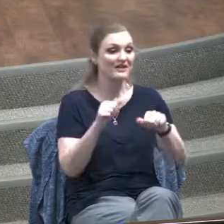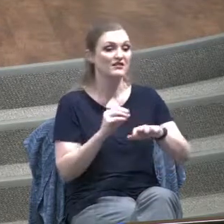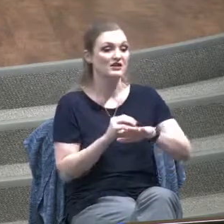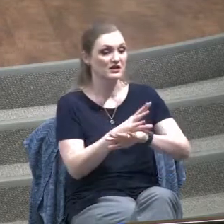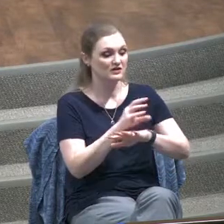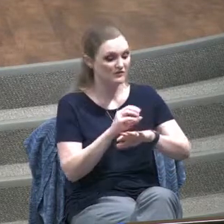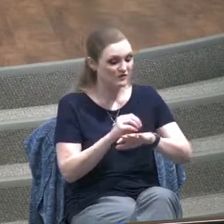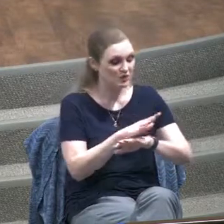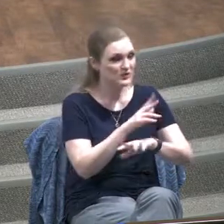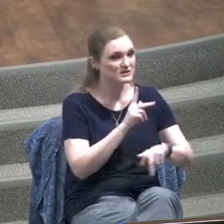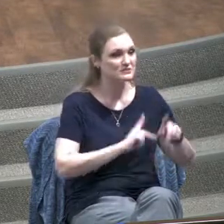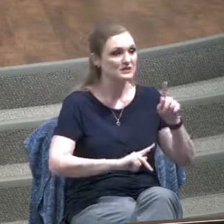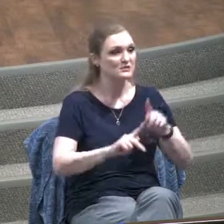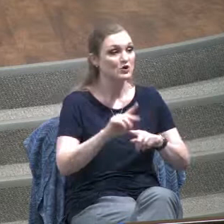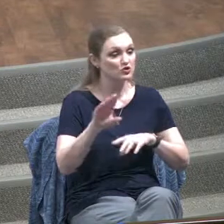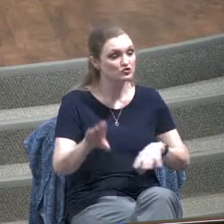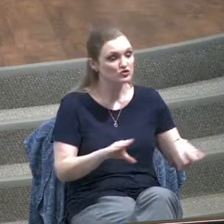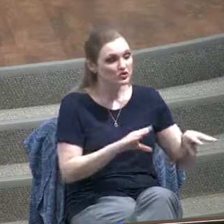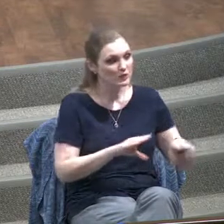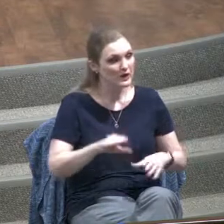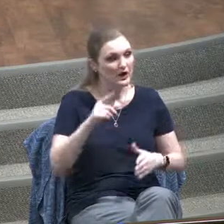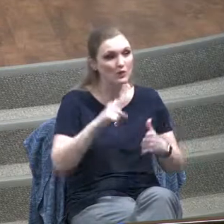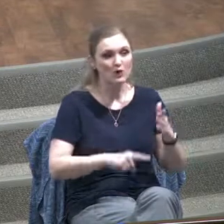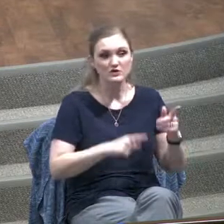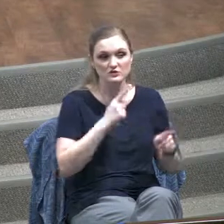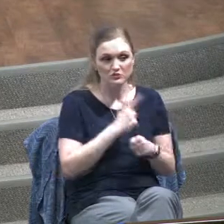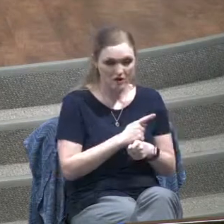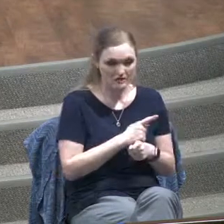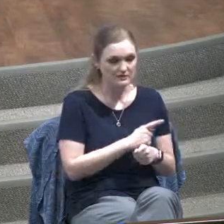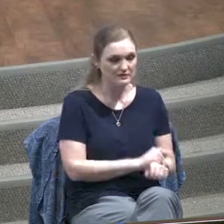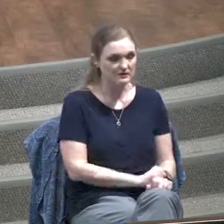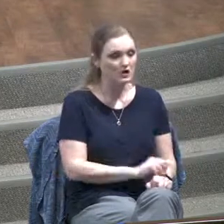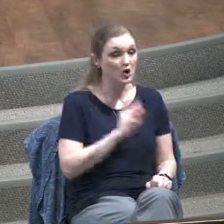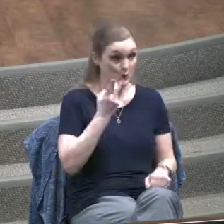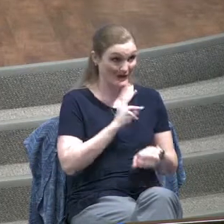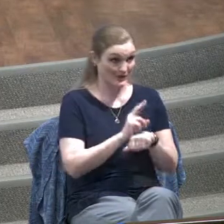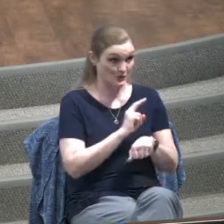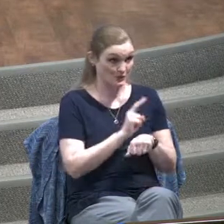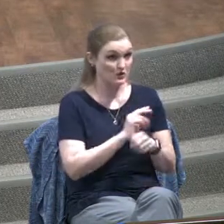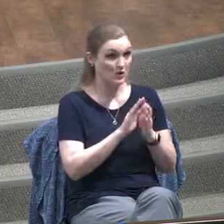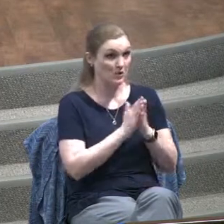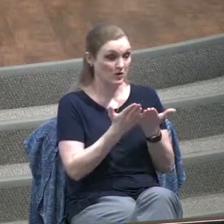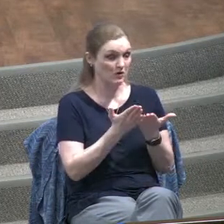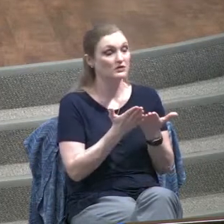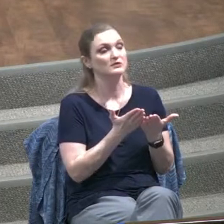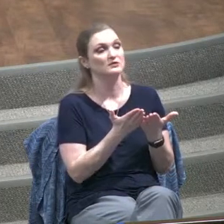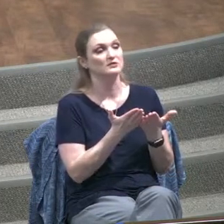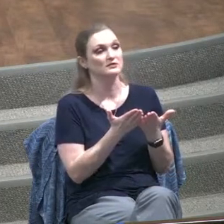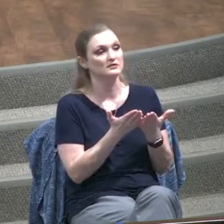people toward doing what's right. Now, we used a book